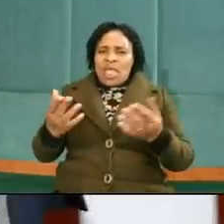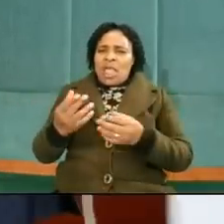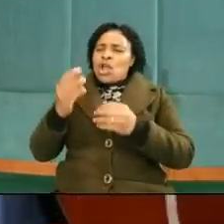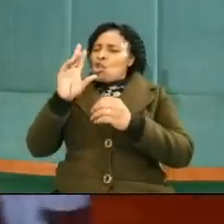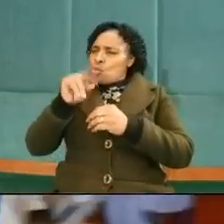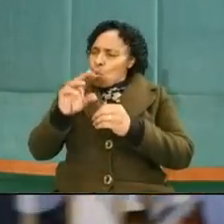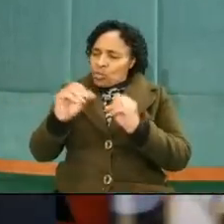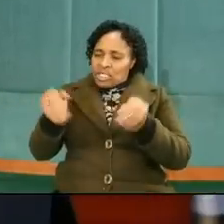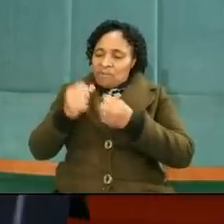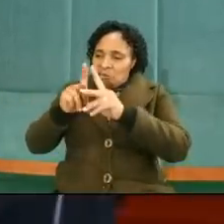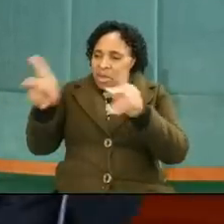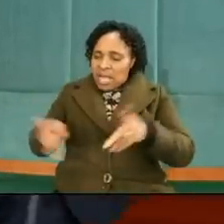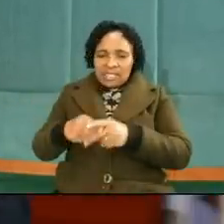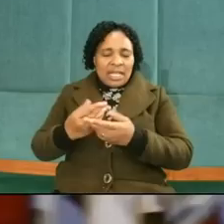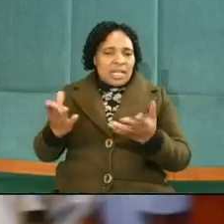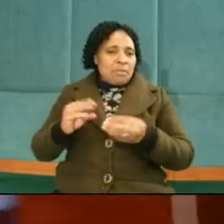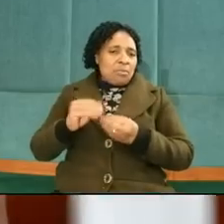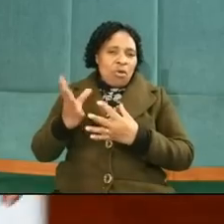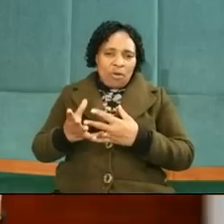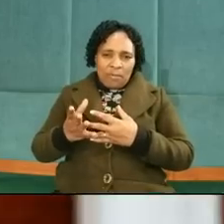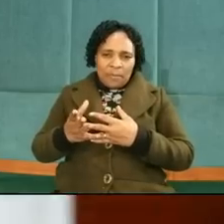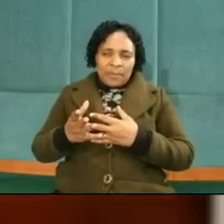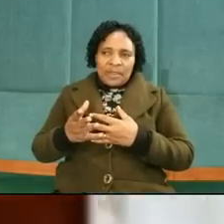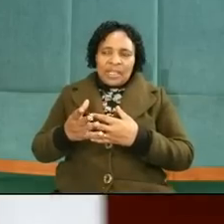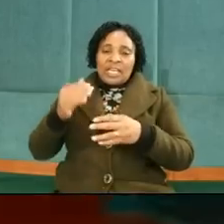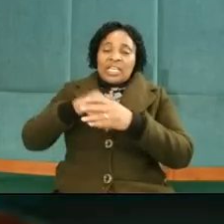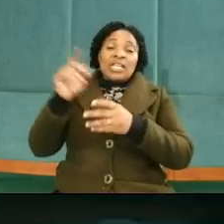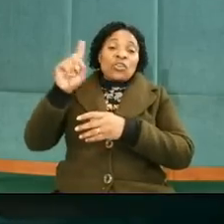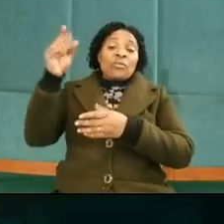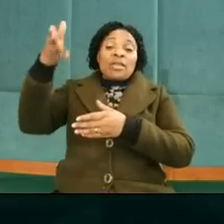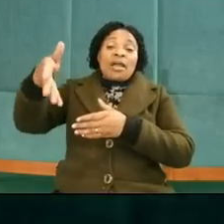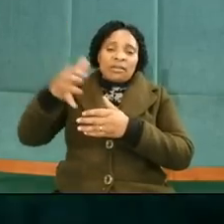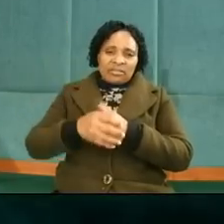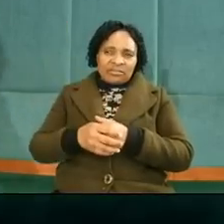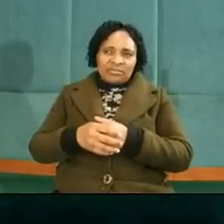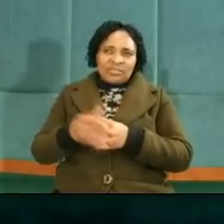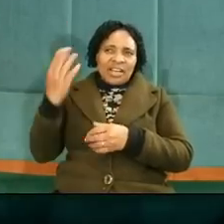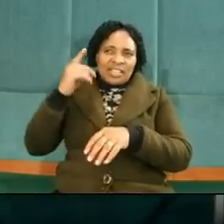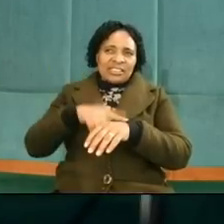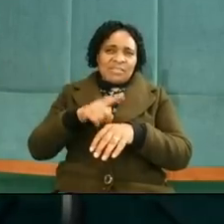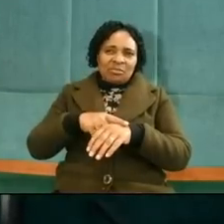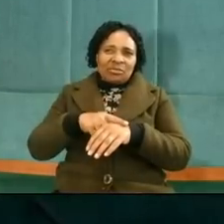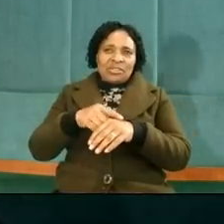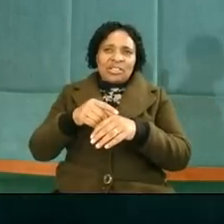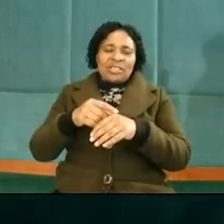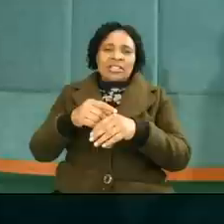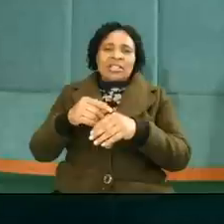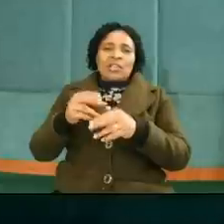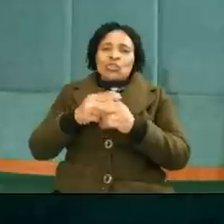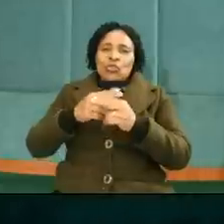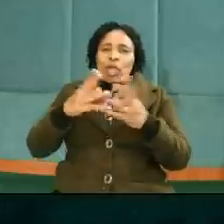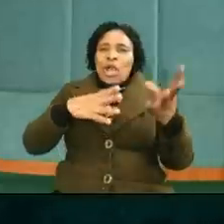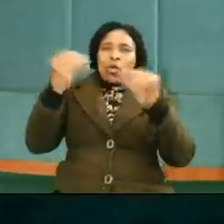safe place anymore. Mass shooting here in Nairobi. Last time I was here in Nairobi, as soon